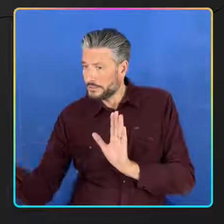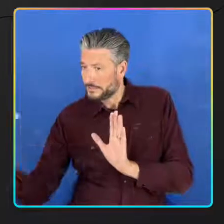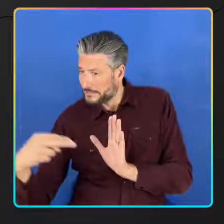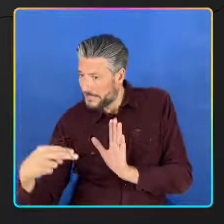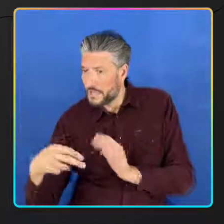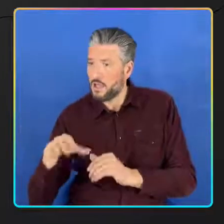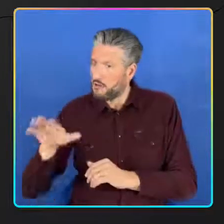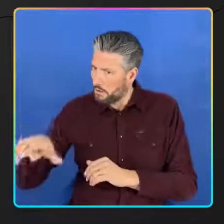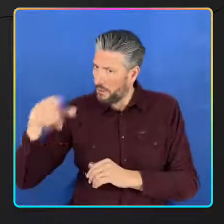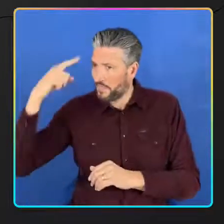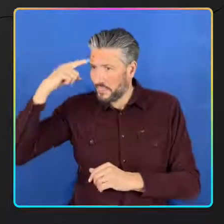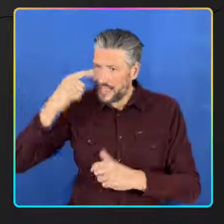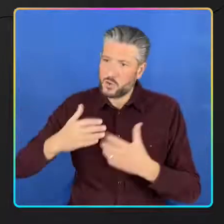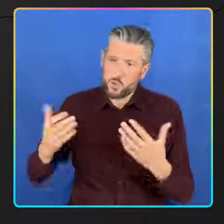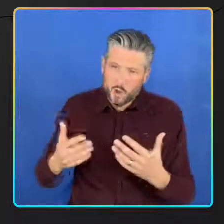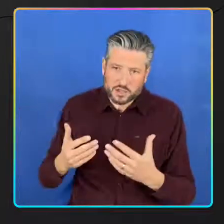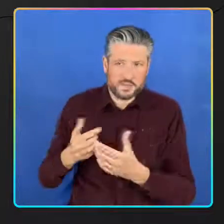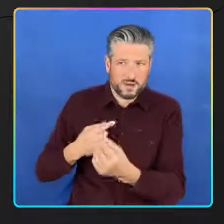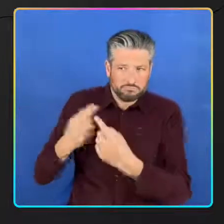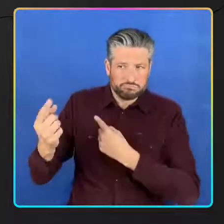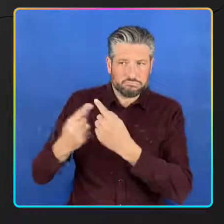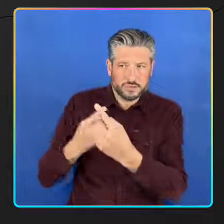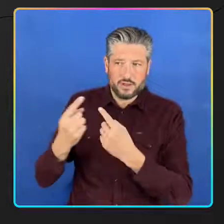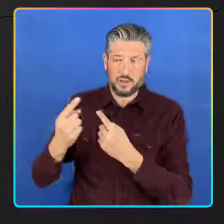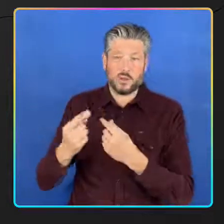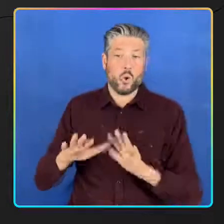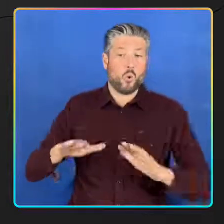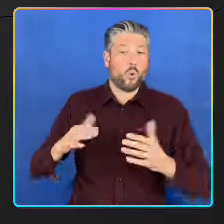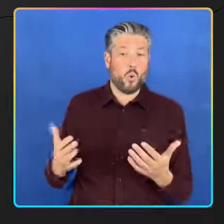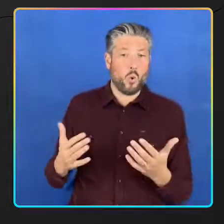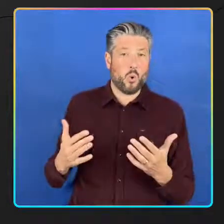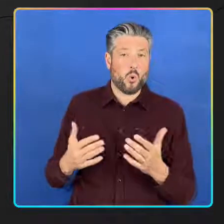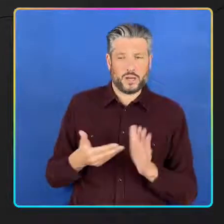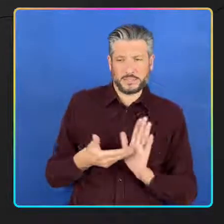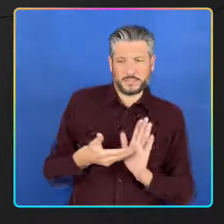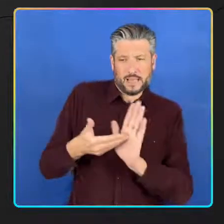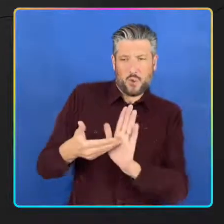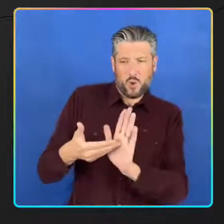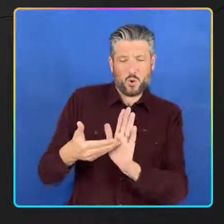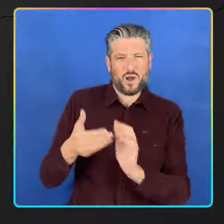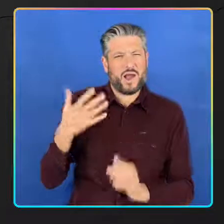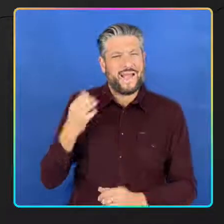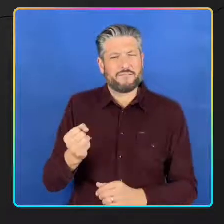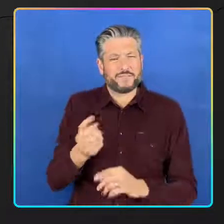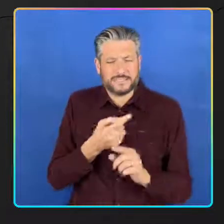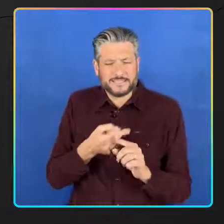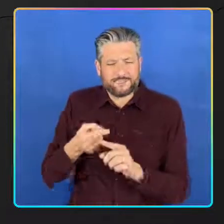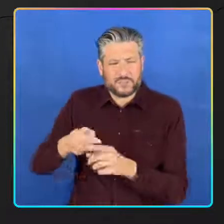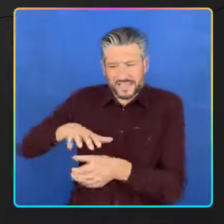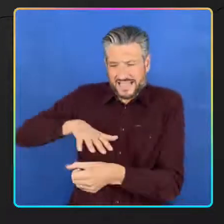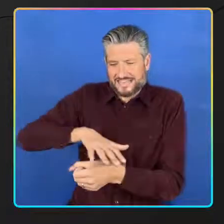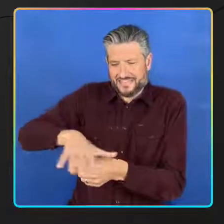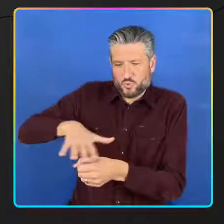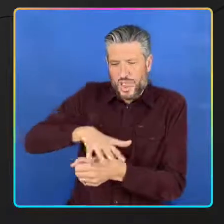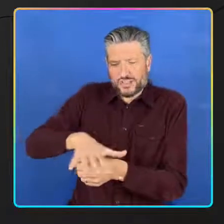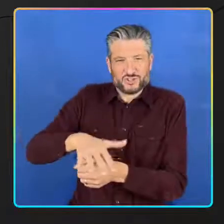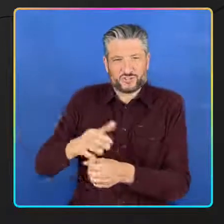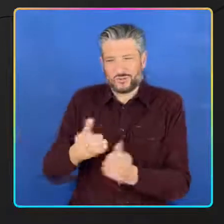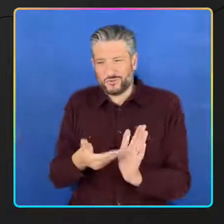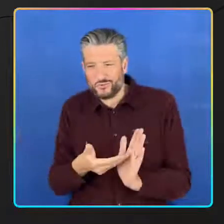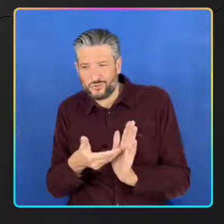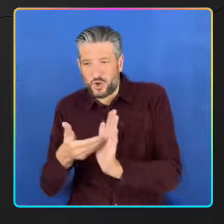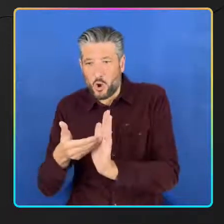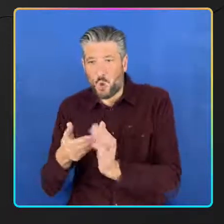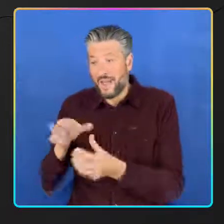create demos, and like we call them like end-to-end scenarios that include that feature and a bunch of other